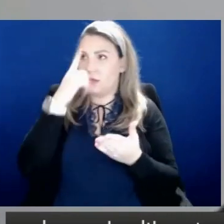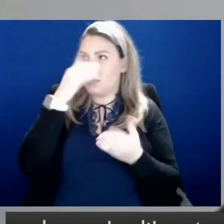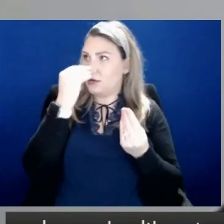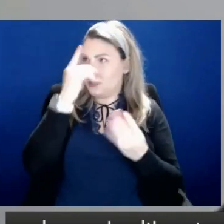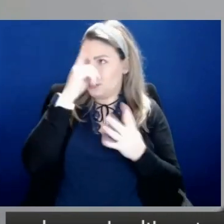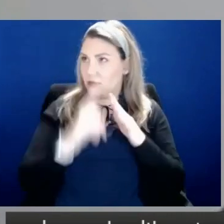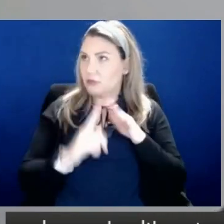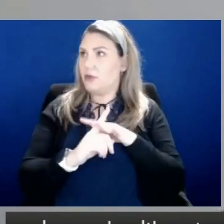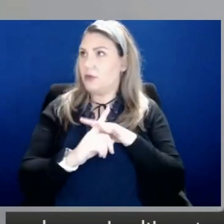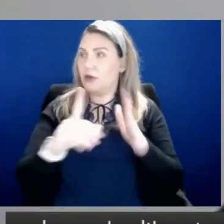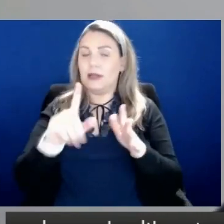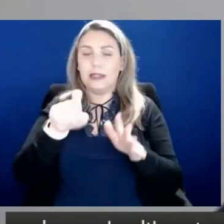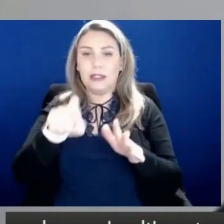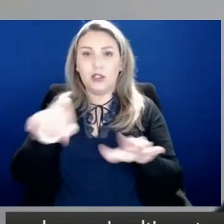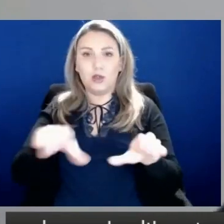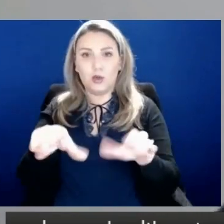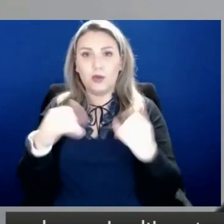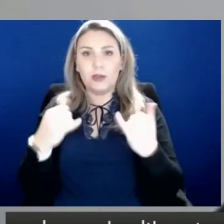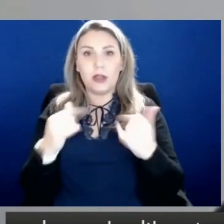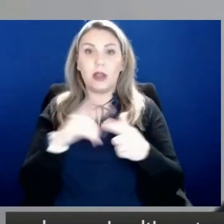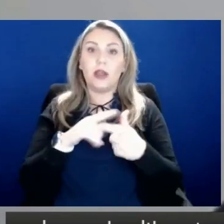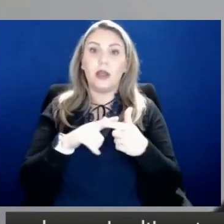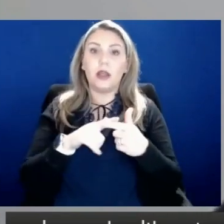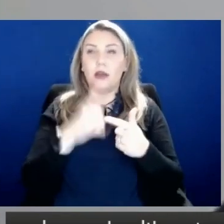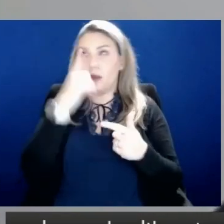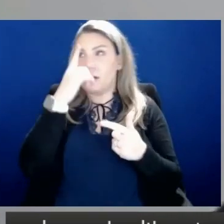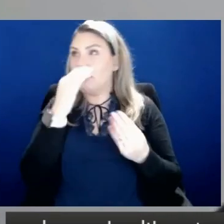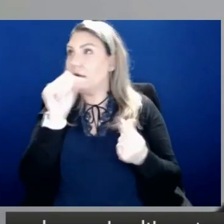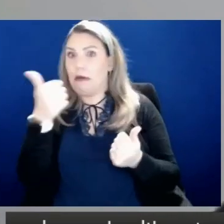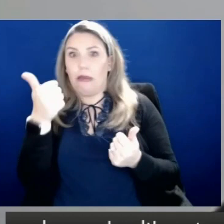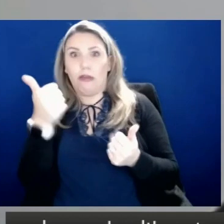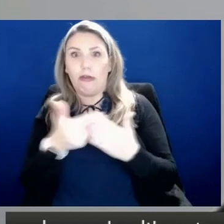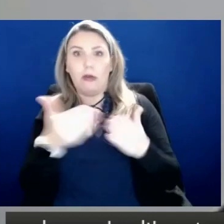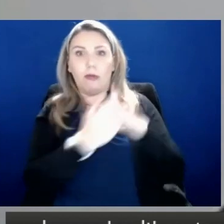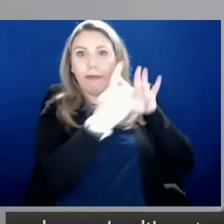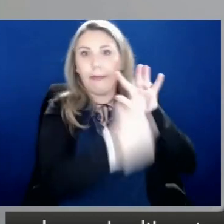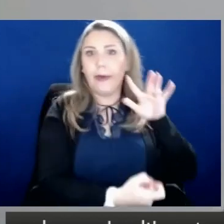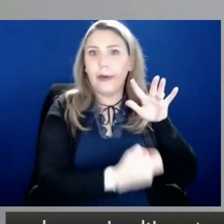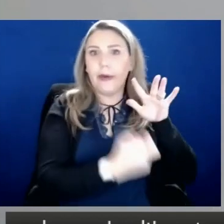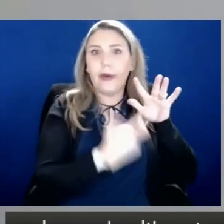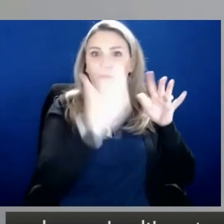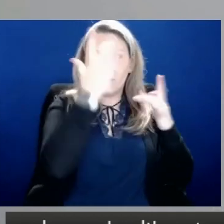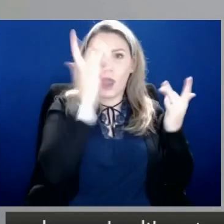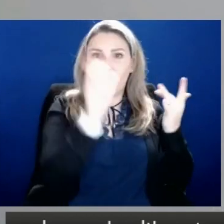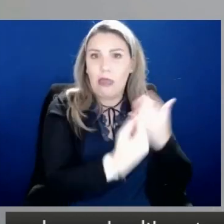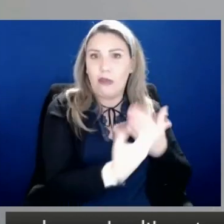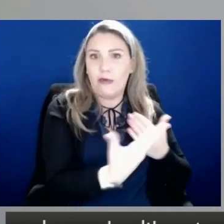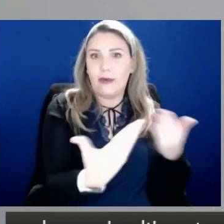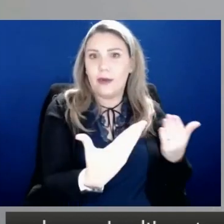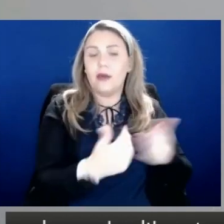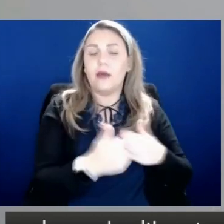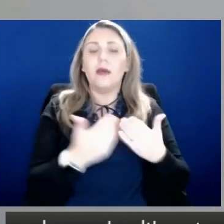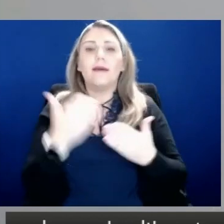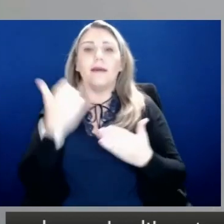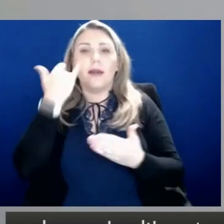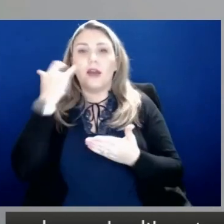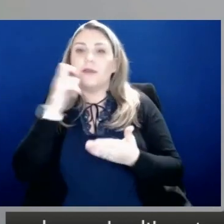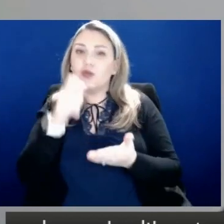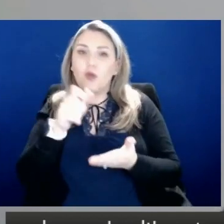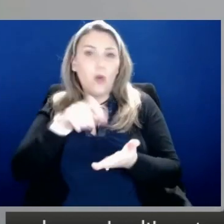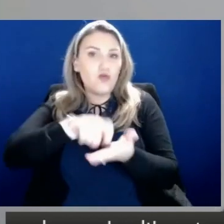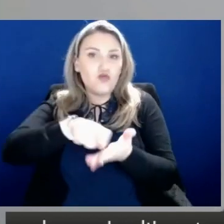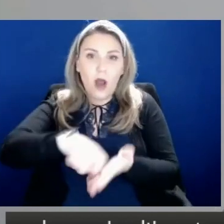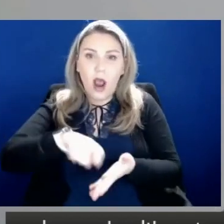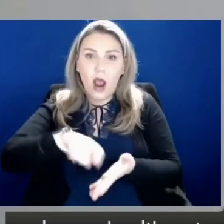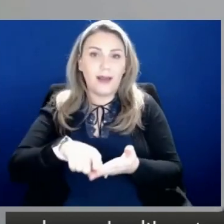this today, and then I think about something else, I've already forgotten. So unless I write it down, I'm not going to